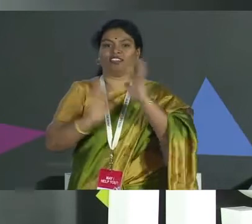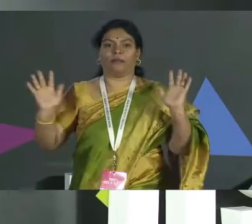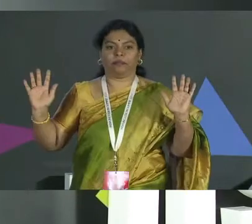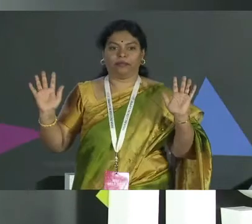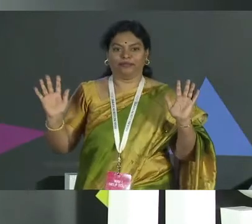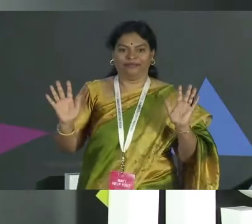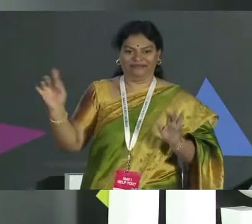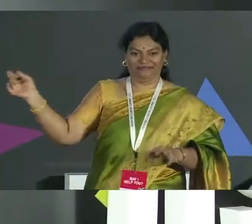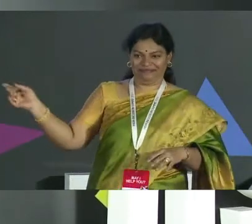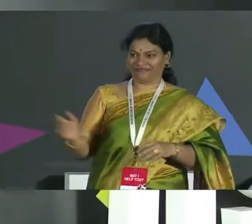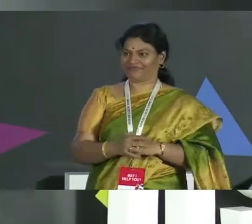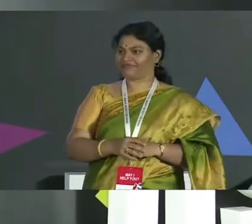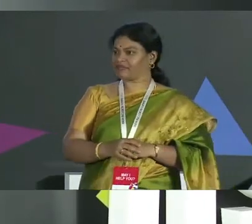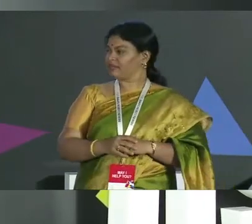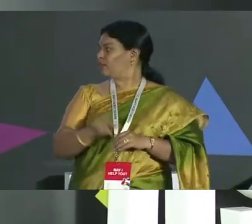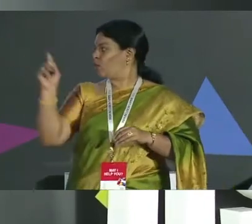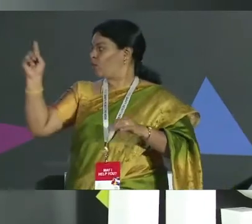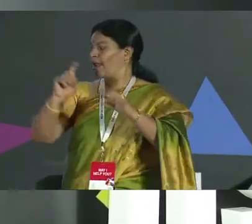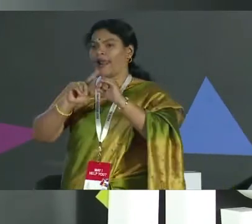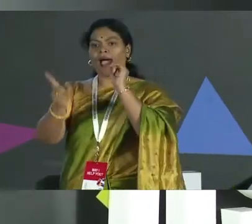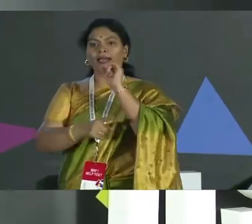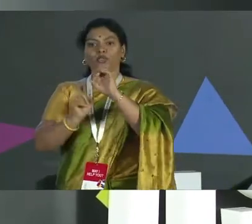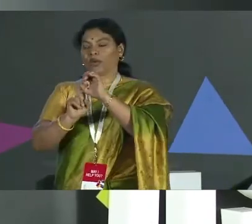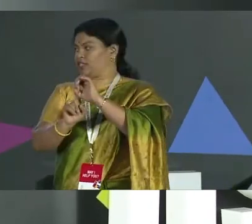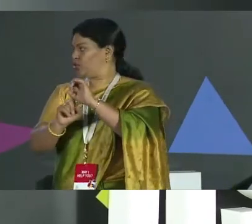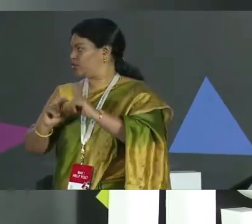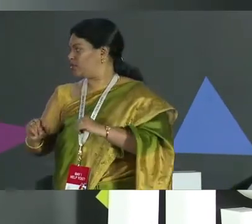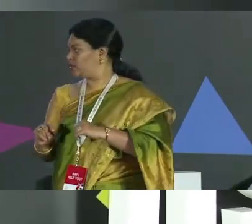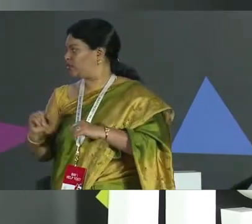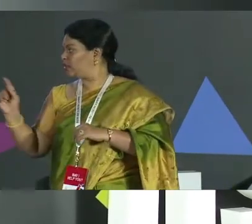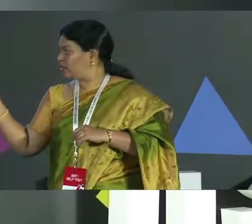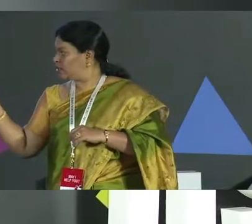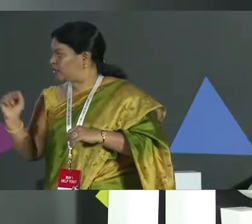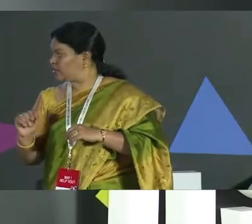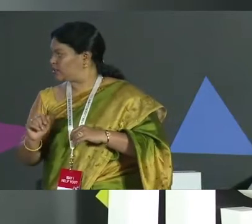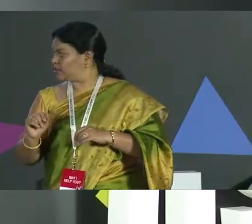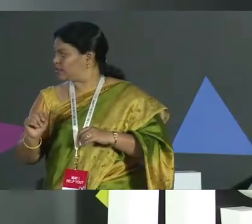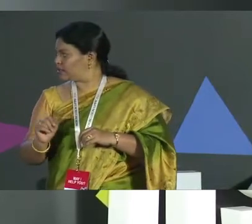out of time, but let me ask one last question. Is this a trilogy as well?